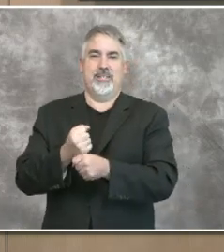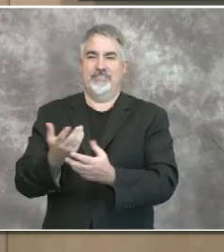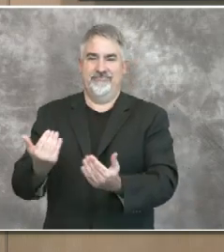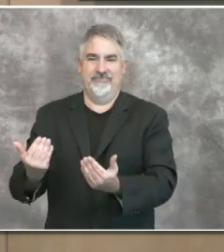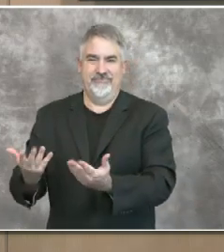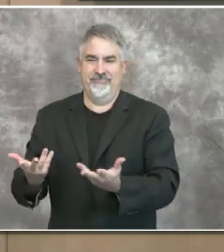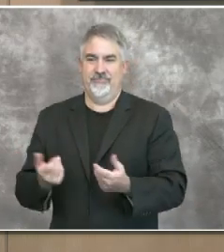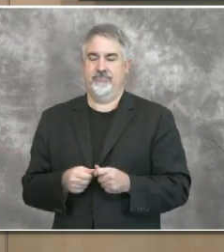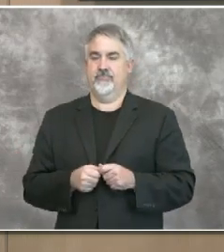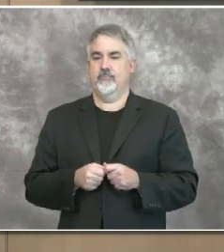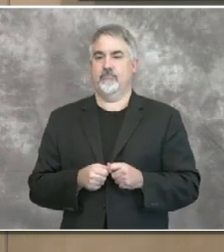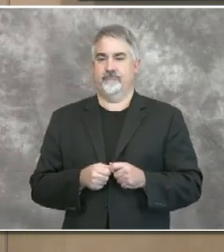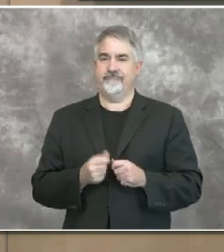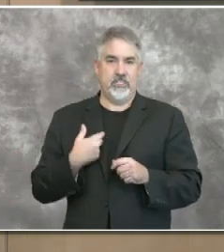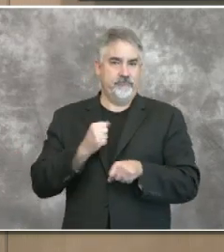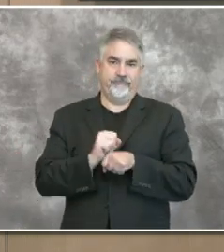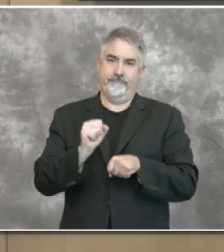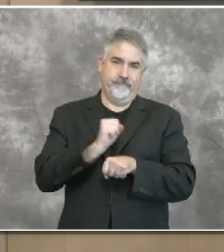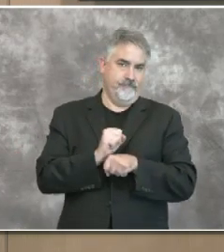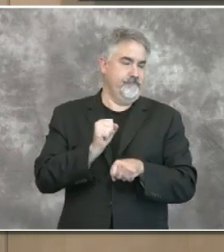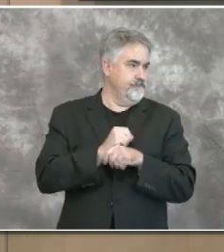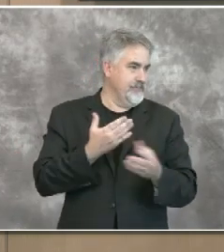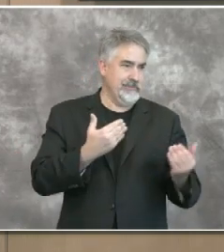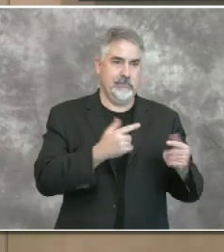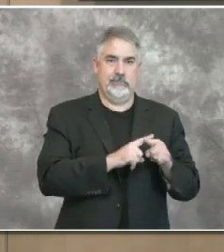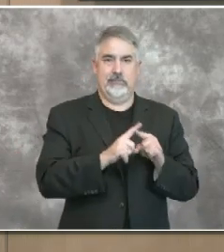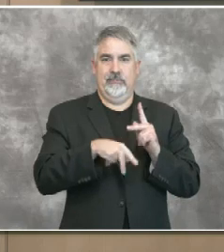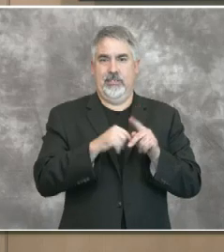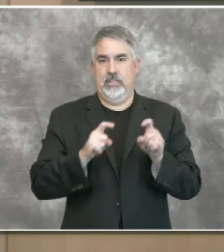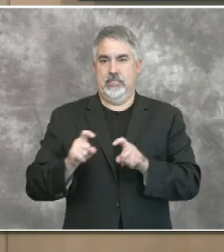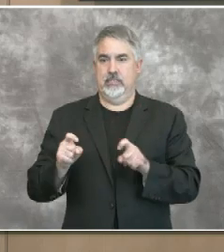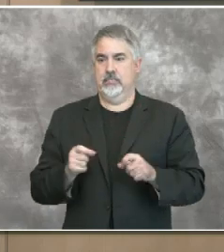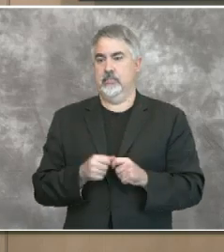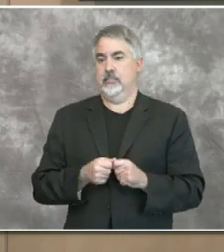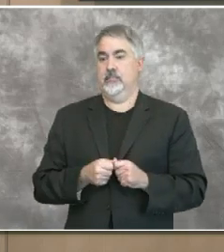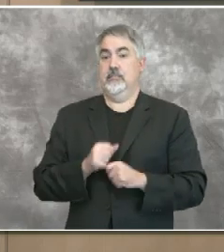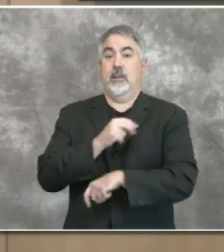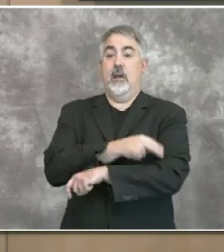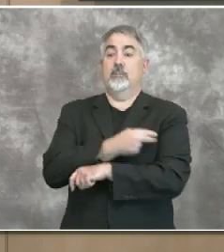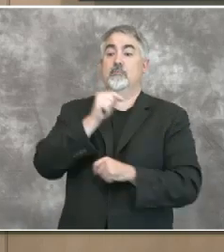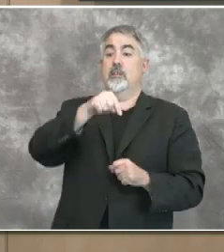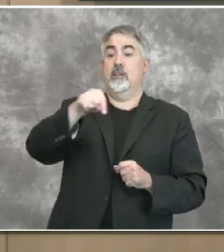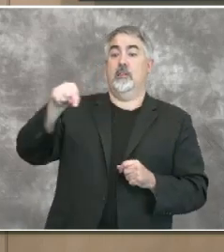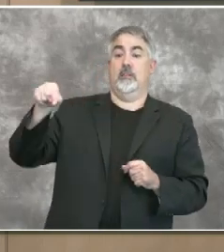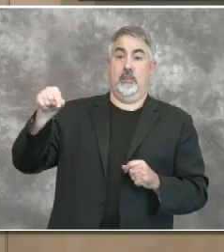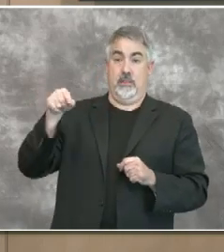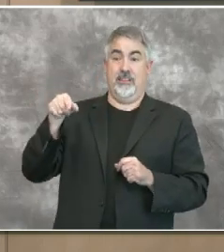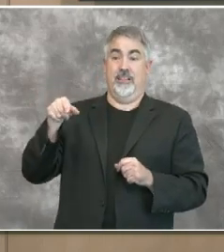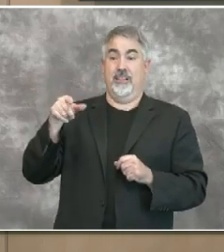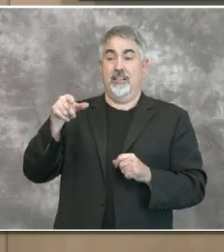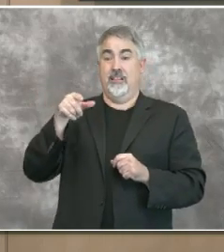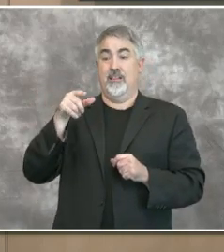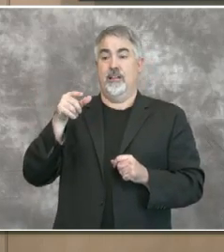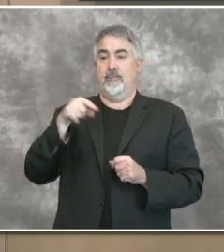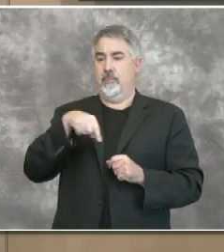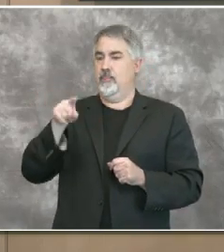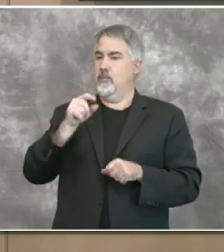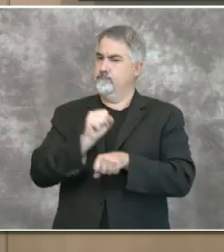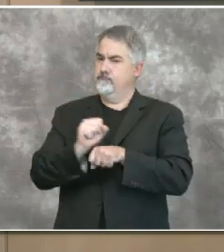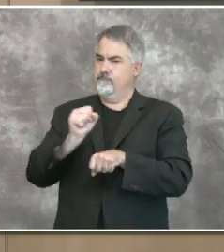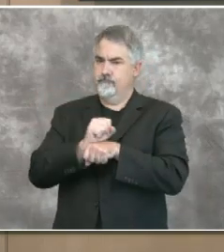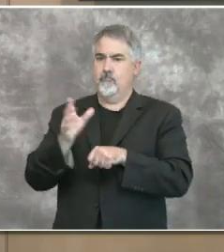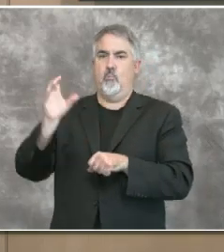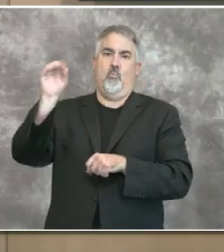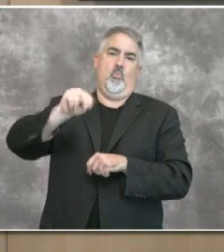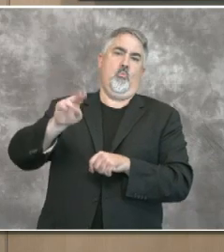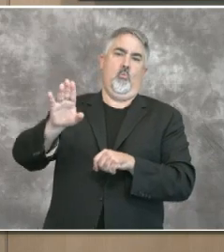that. But each healthcare facility in the county is working on different strategies to be able to increase their